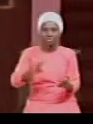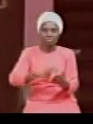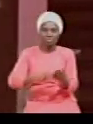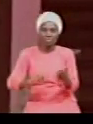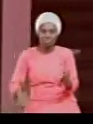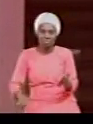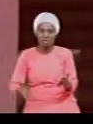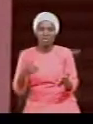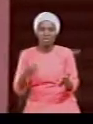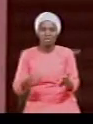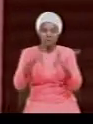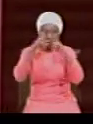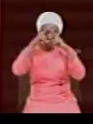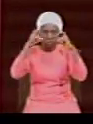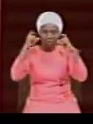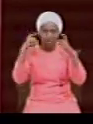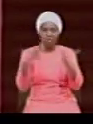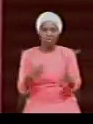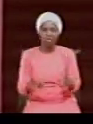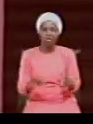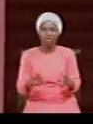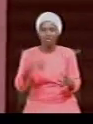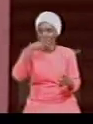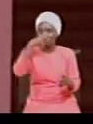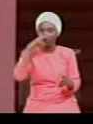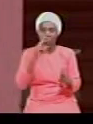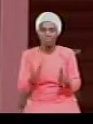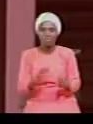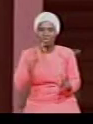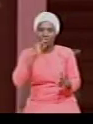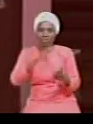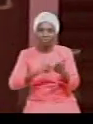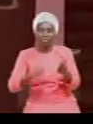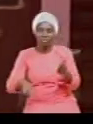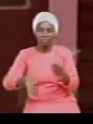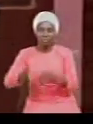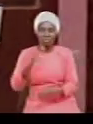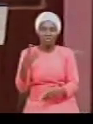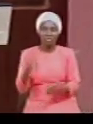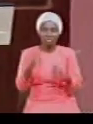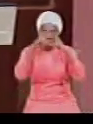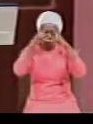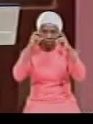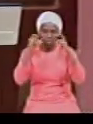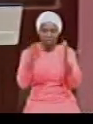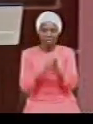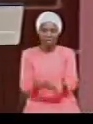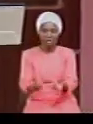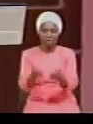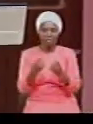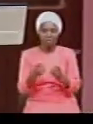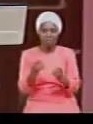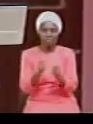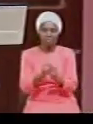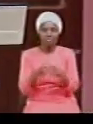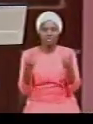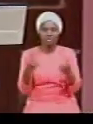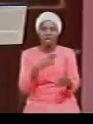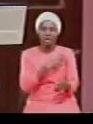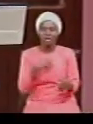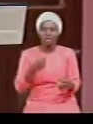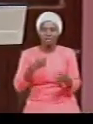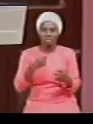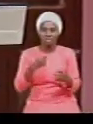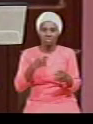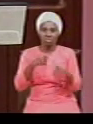of criminals is taken away. The ugliness that comes with sin and the ugliness that comes